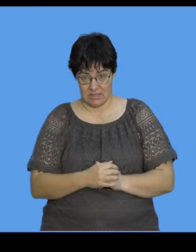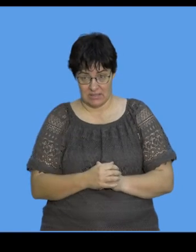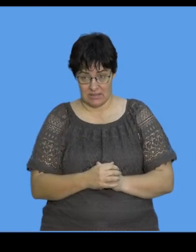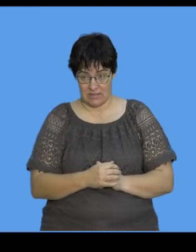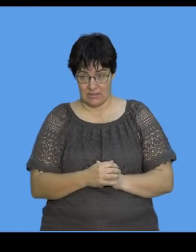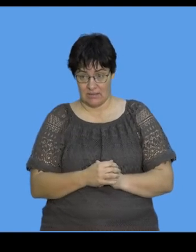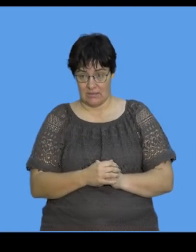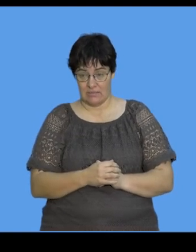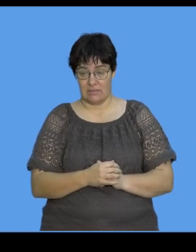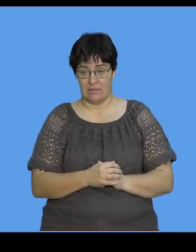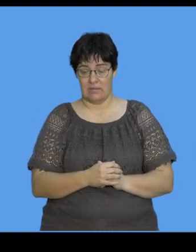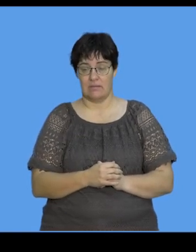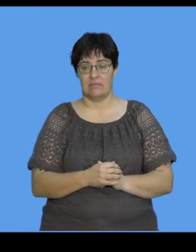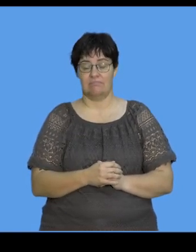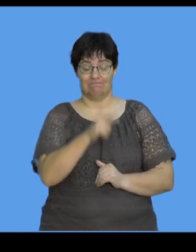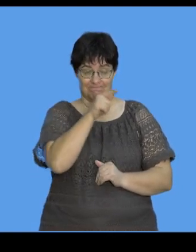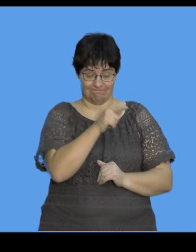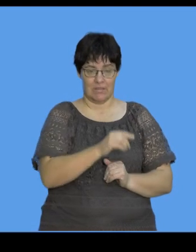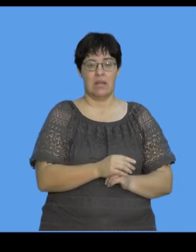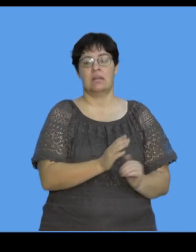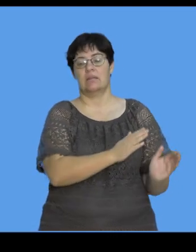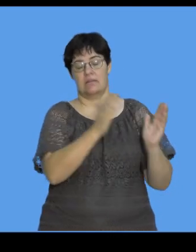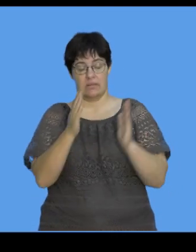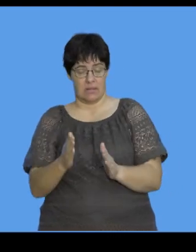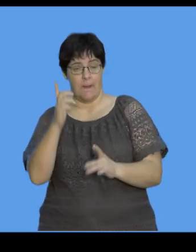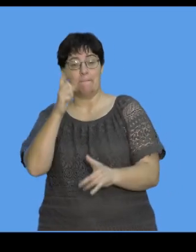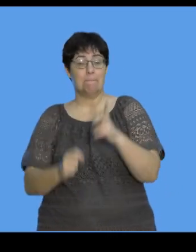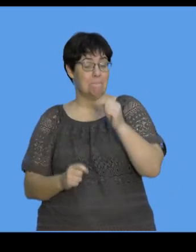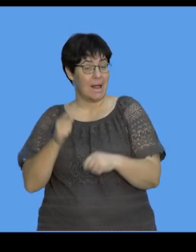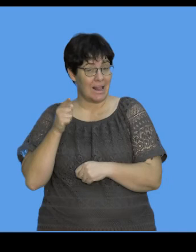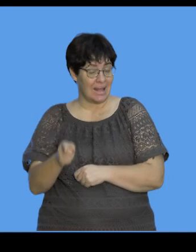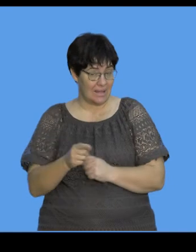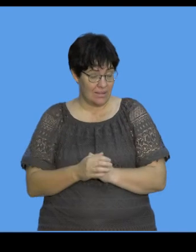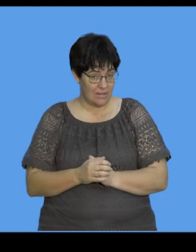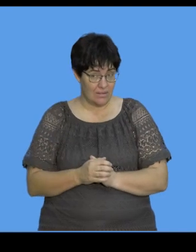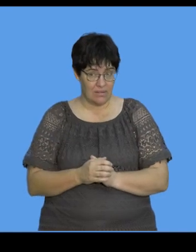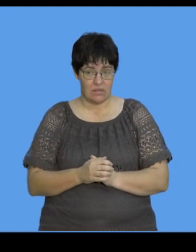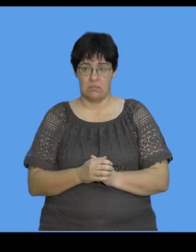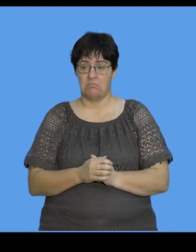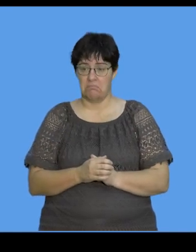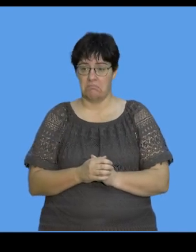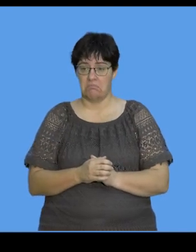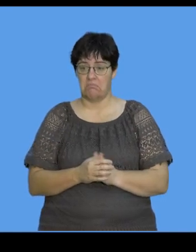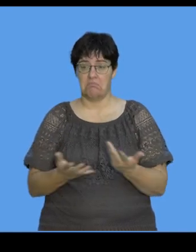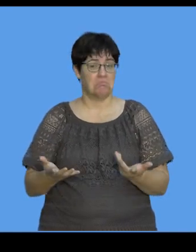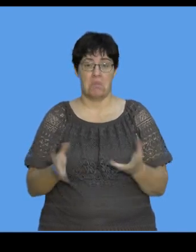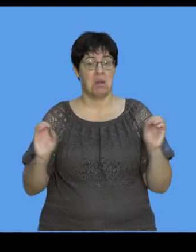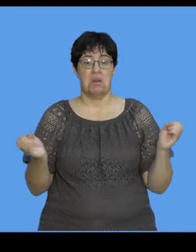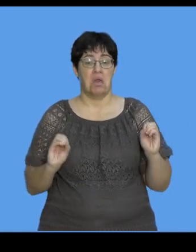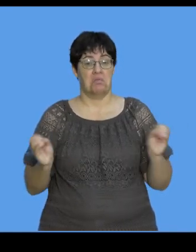8 milligrams in this particular serving. And if we have milk, oh dear, all right, we don't